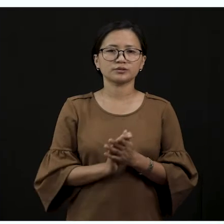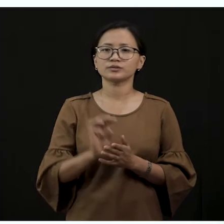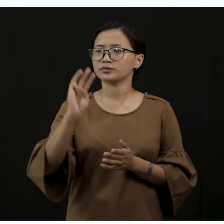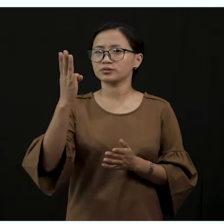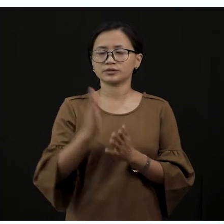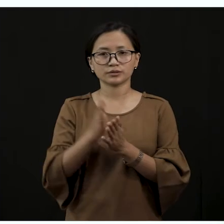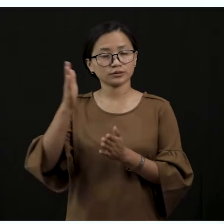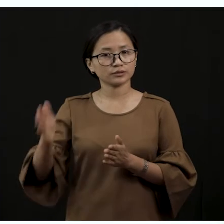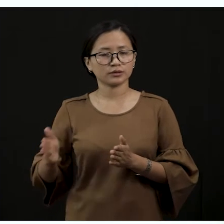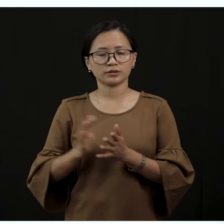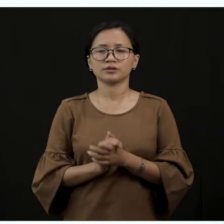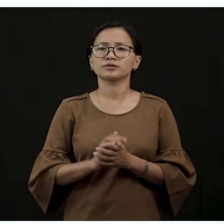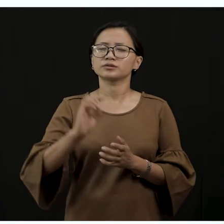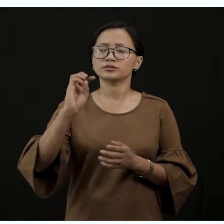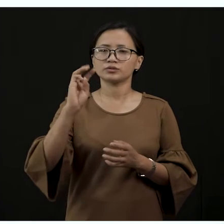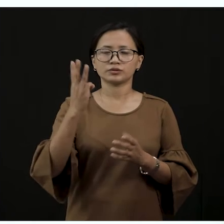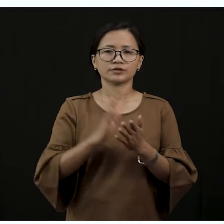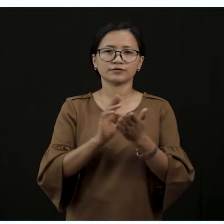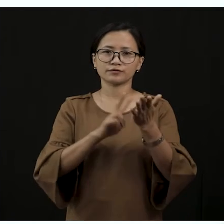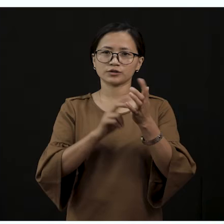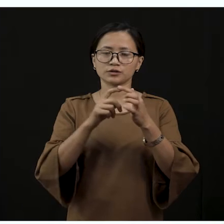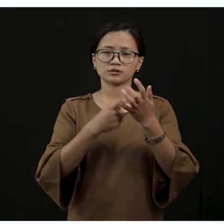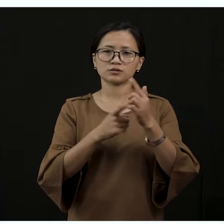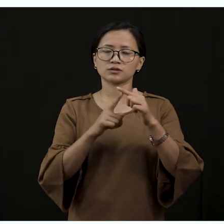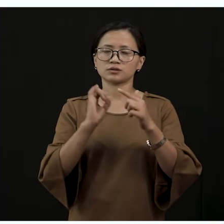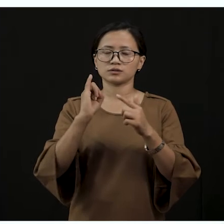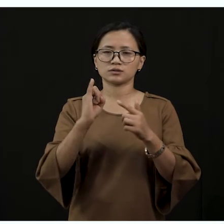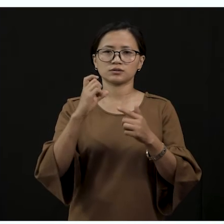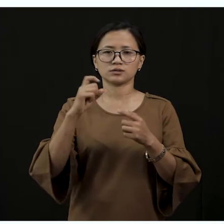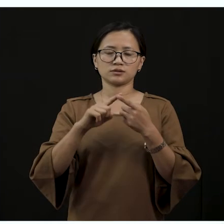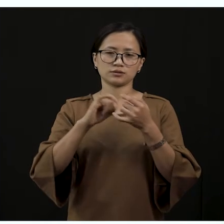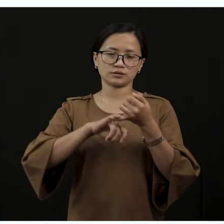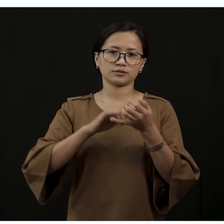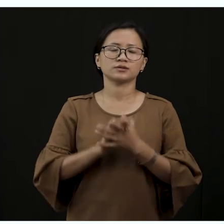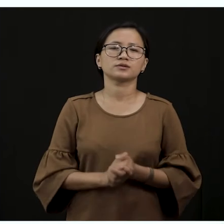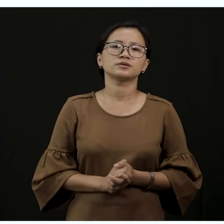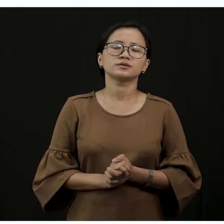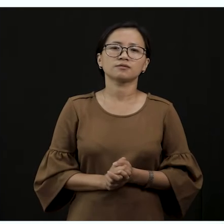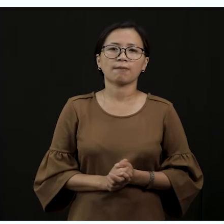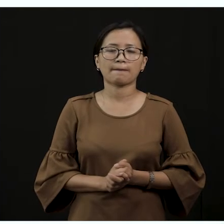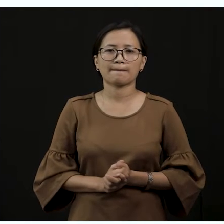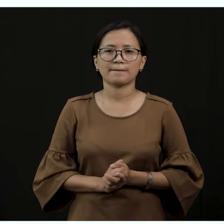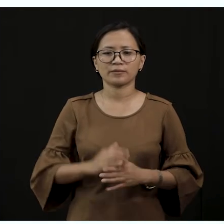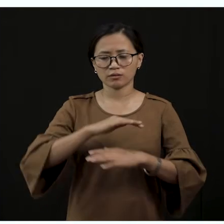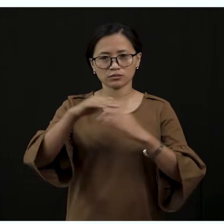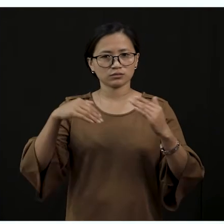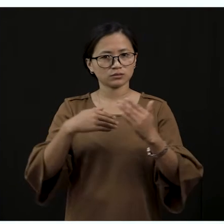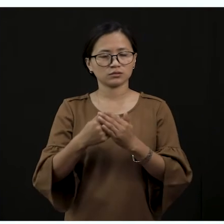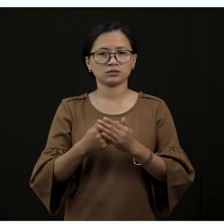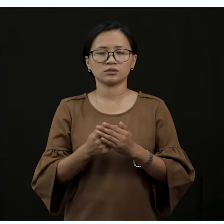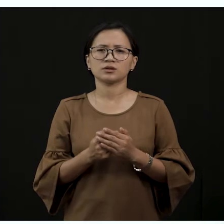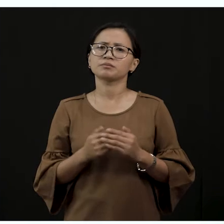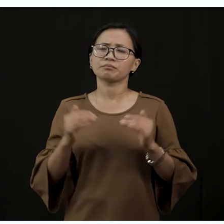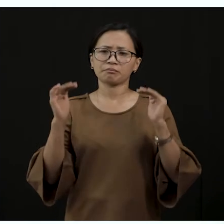sides and 3 vertices. A triangle has 3 sides and 3 vertices. All the sides may